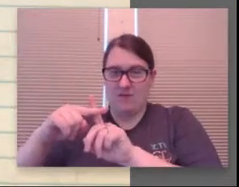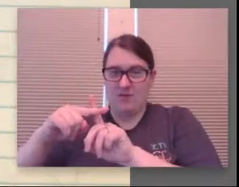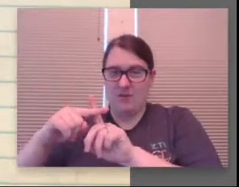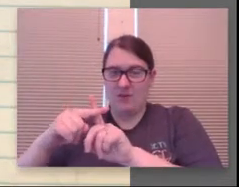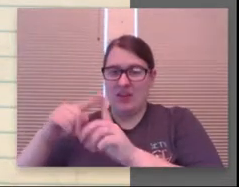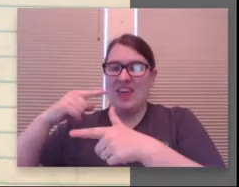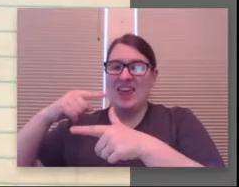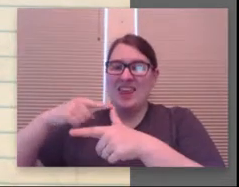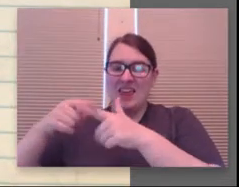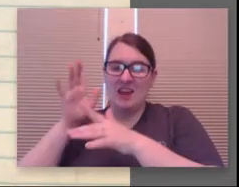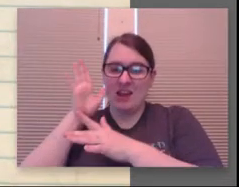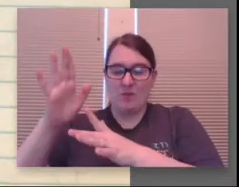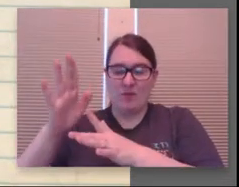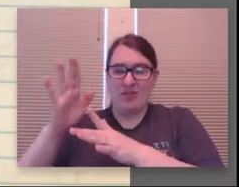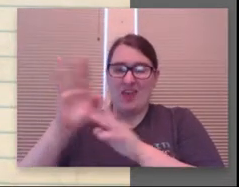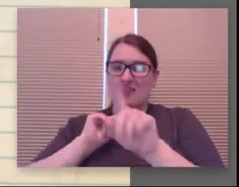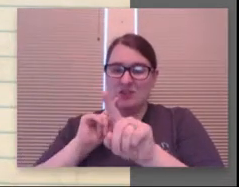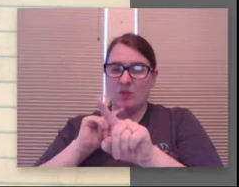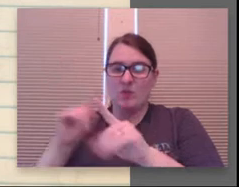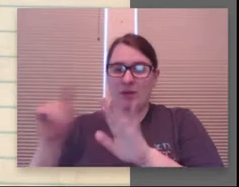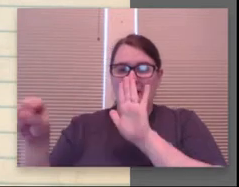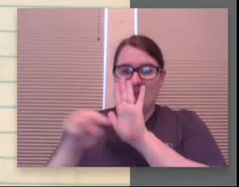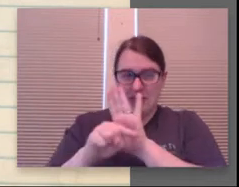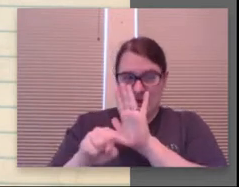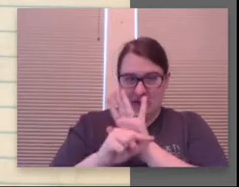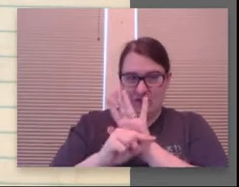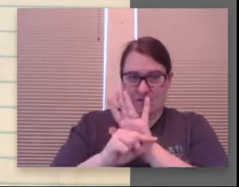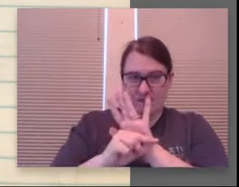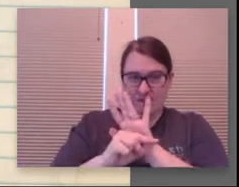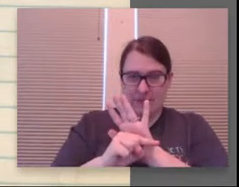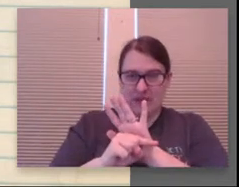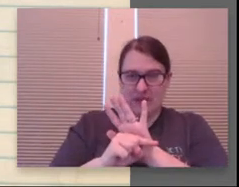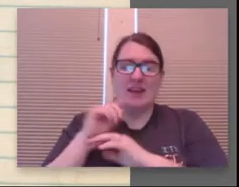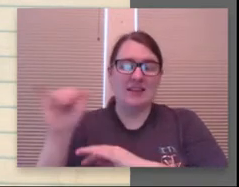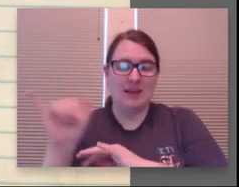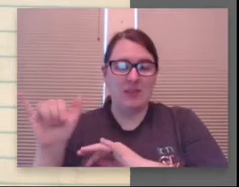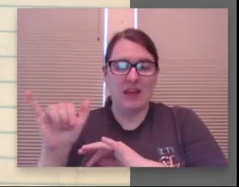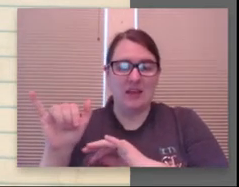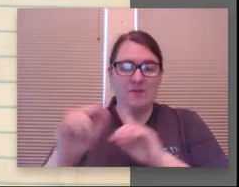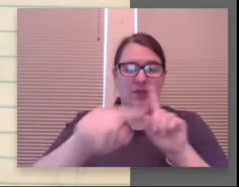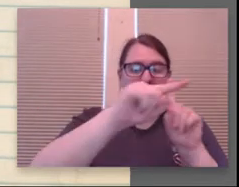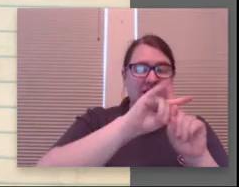positive, okay, then the answer will be negative.